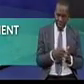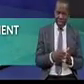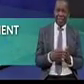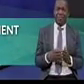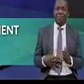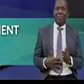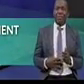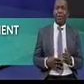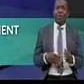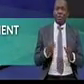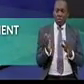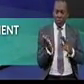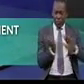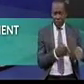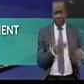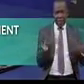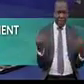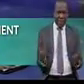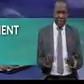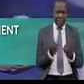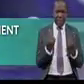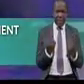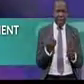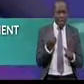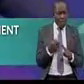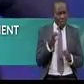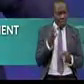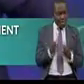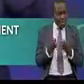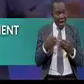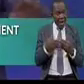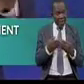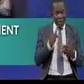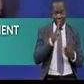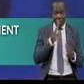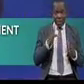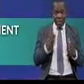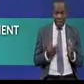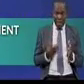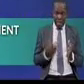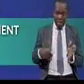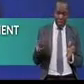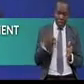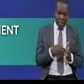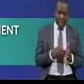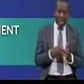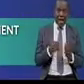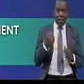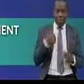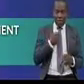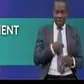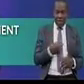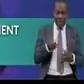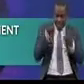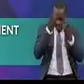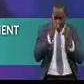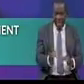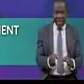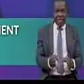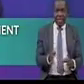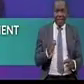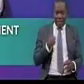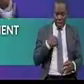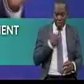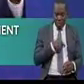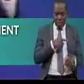decide we're not going to take the benefit of that sacrifice anymore, if we sin willfully,